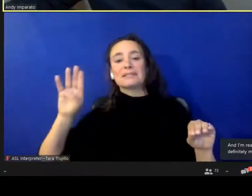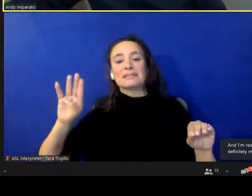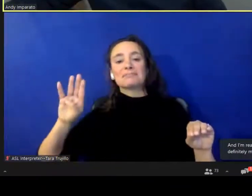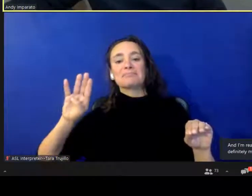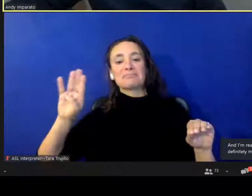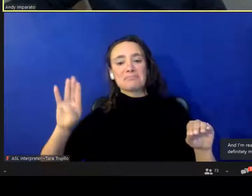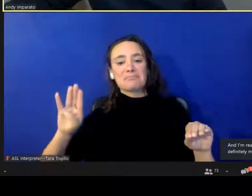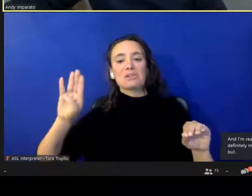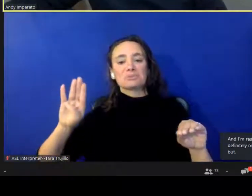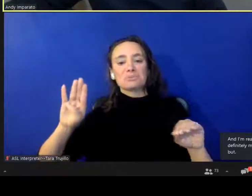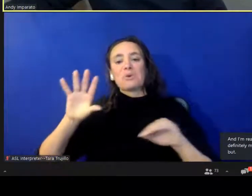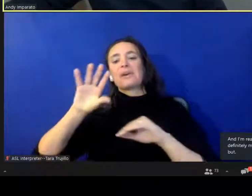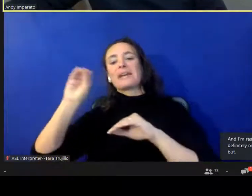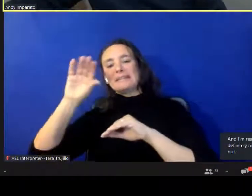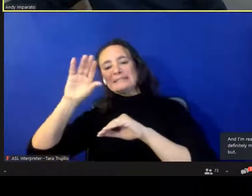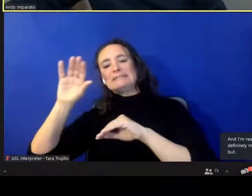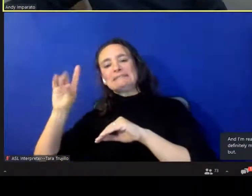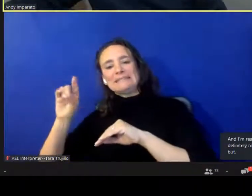DC, but